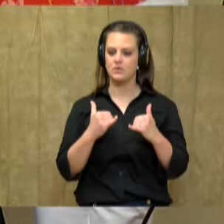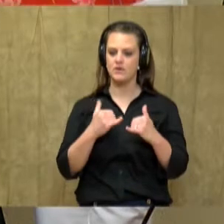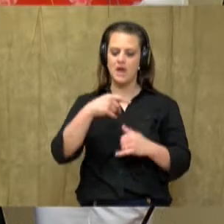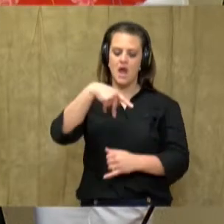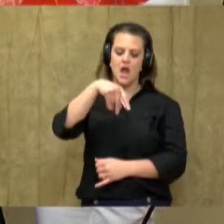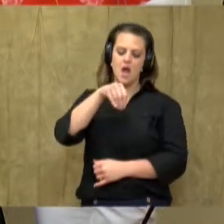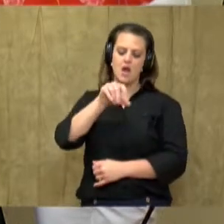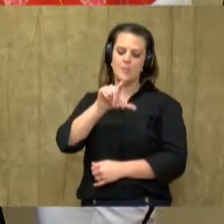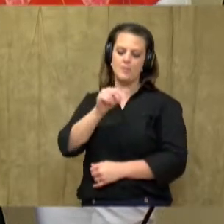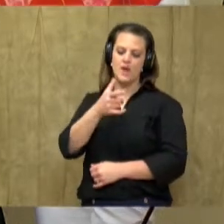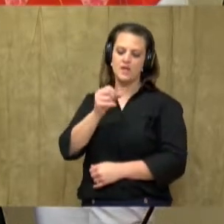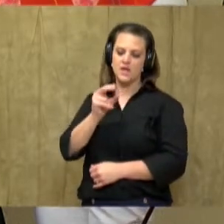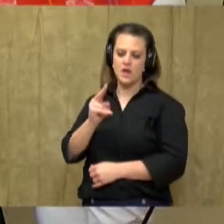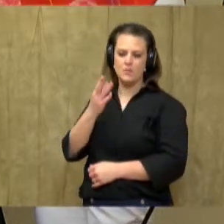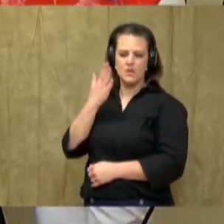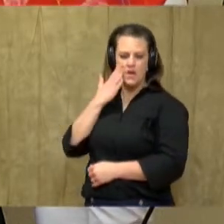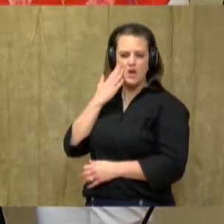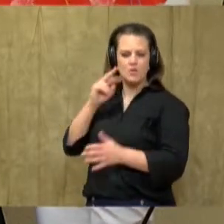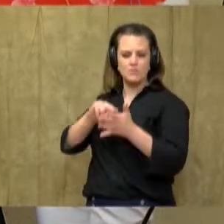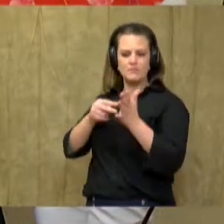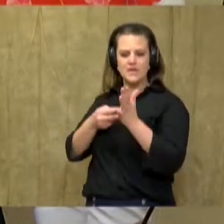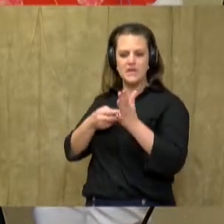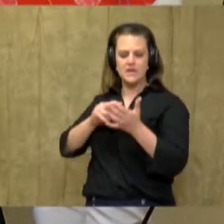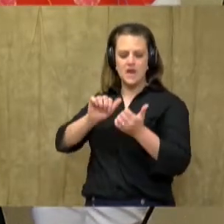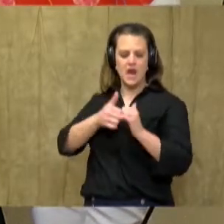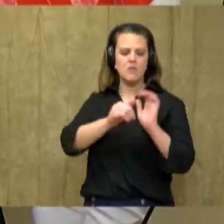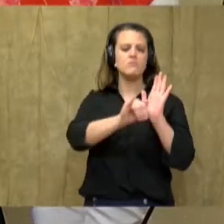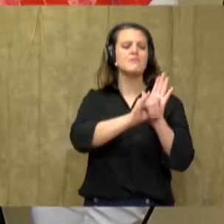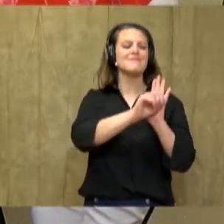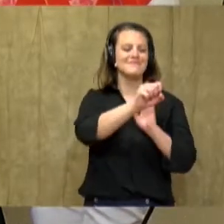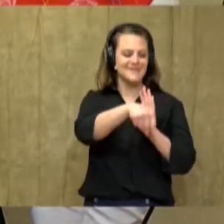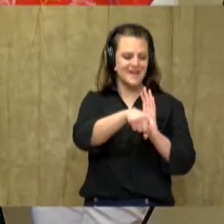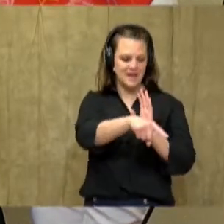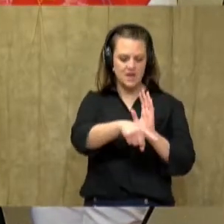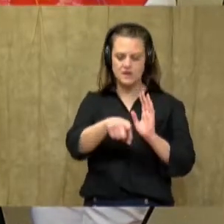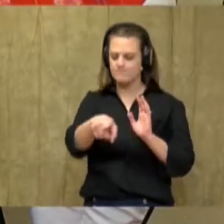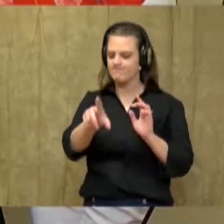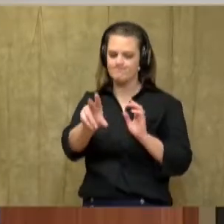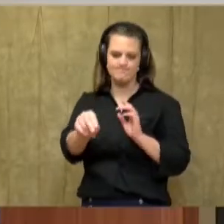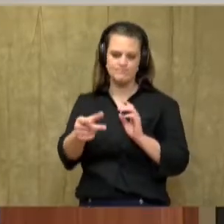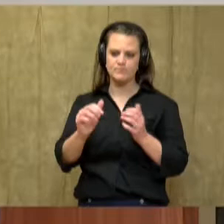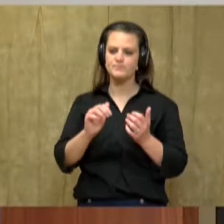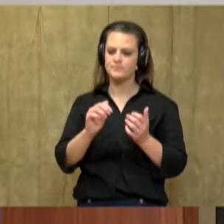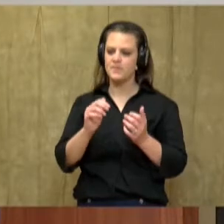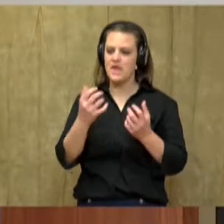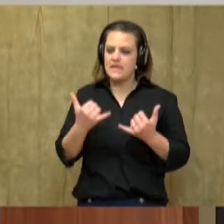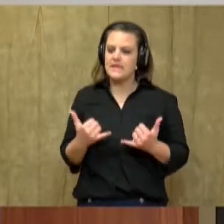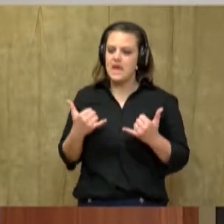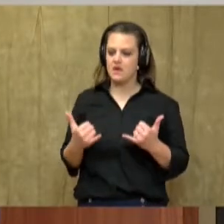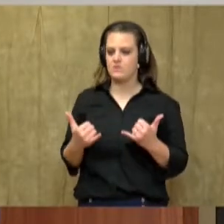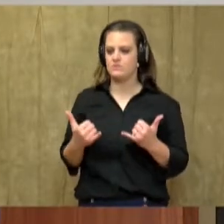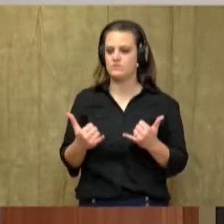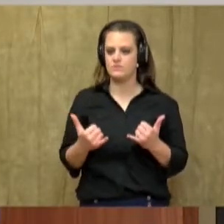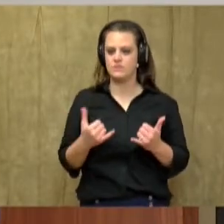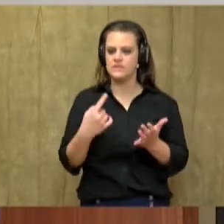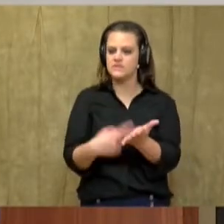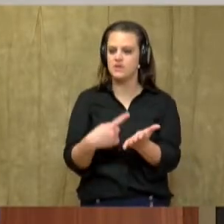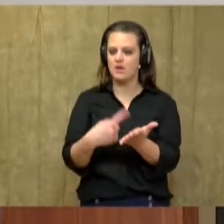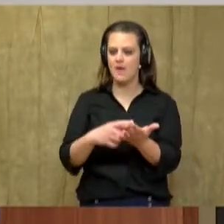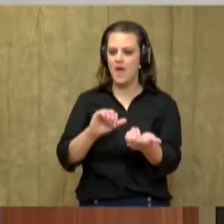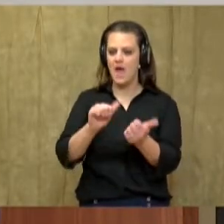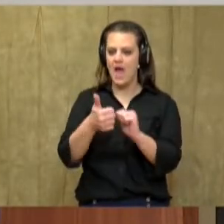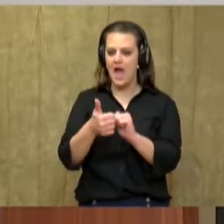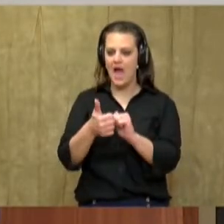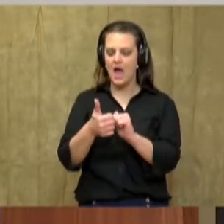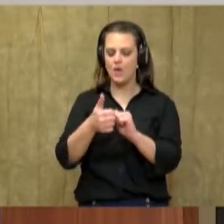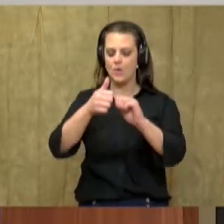polygon is, all right, and how to identify or classify polygons. Now, let's talk about how to